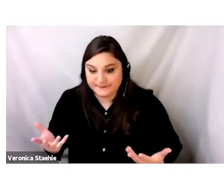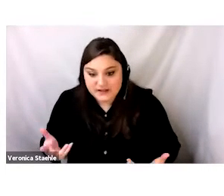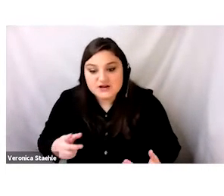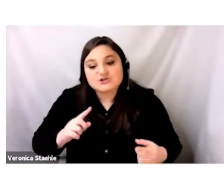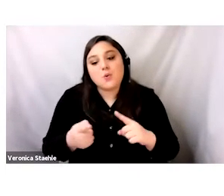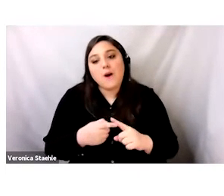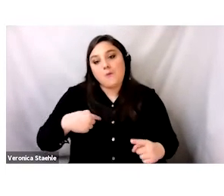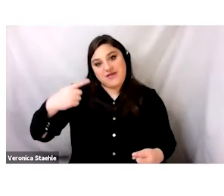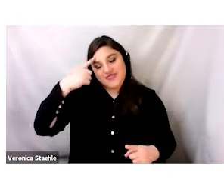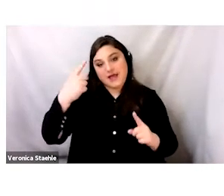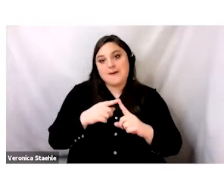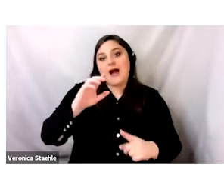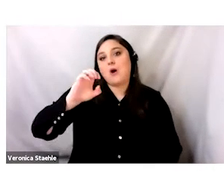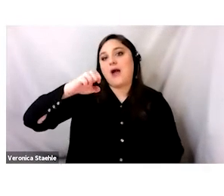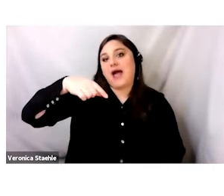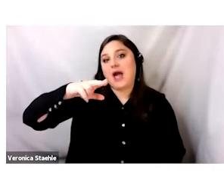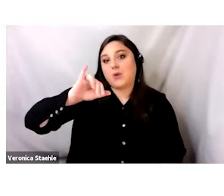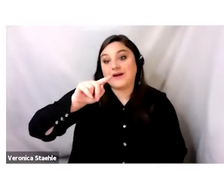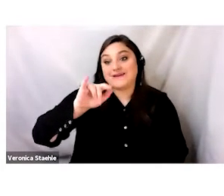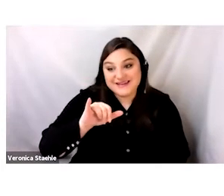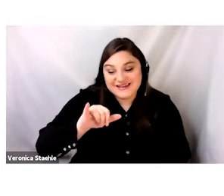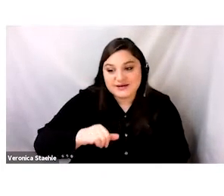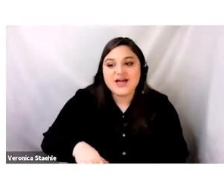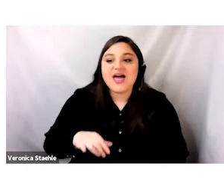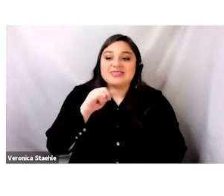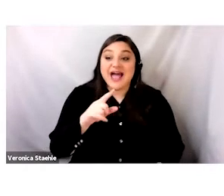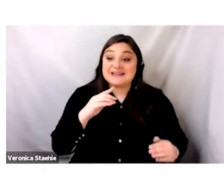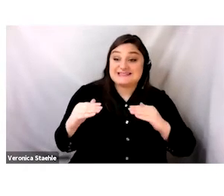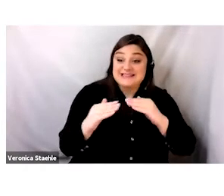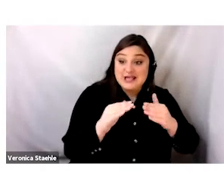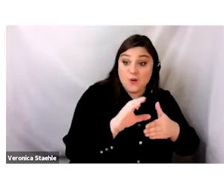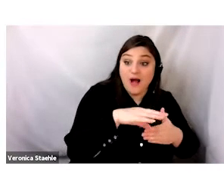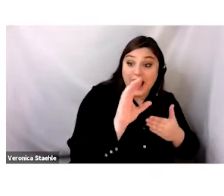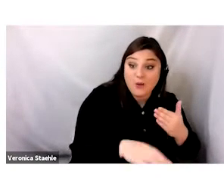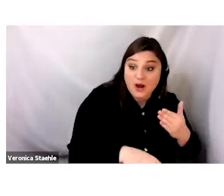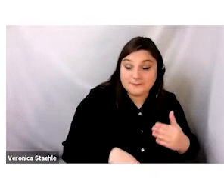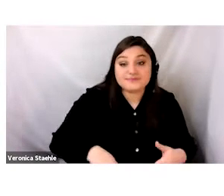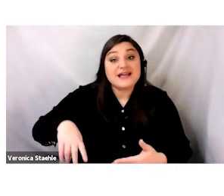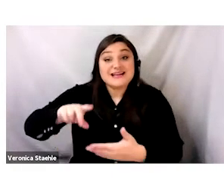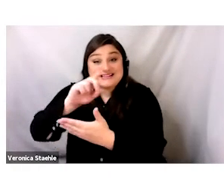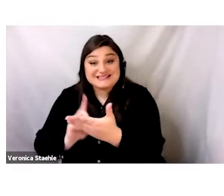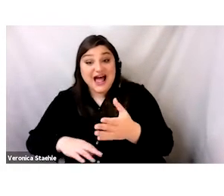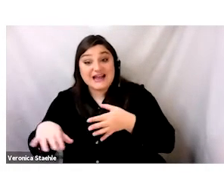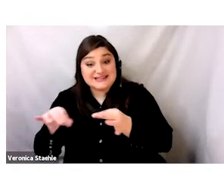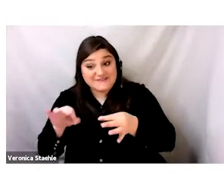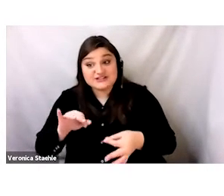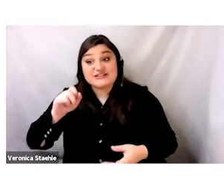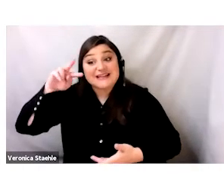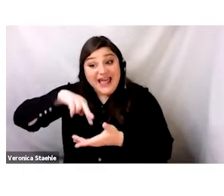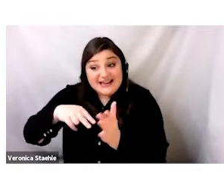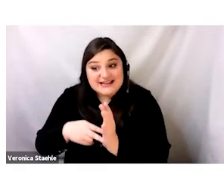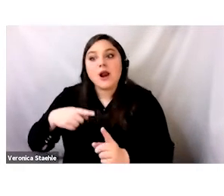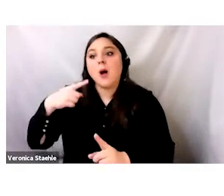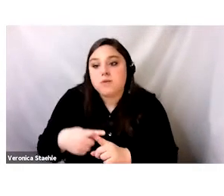looking at equal outcomes, and you look at design, which is the intent and unintentional impact behind the outcome, you actually start to see